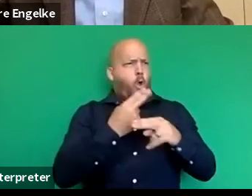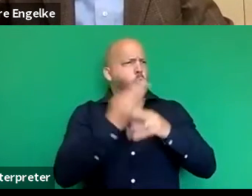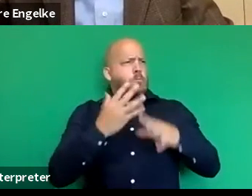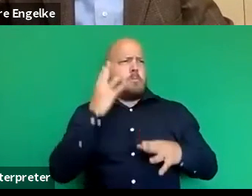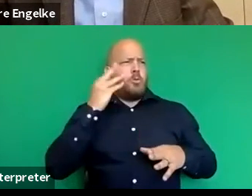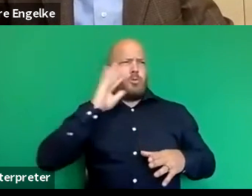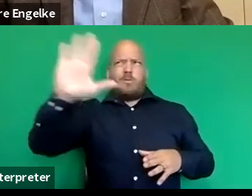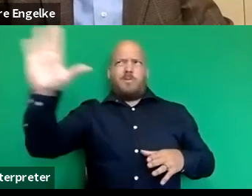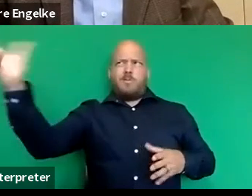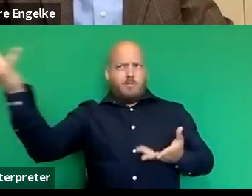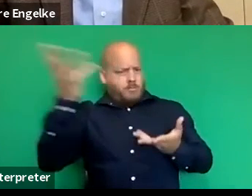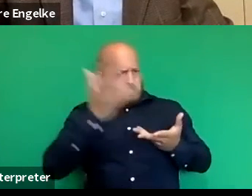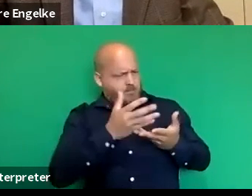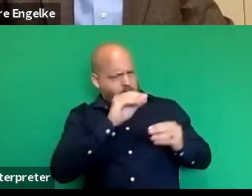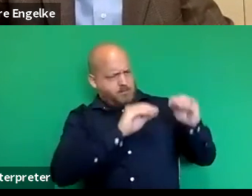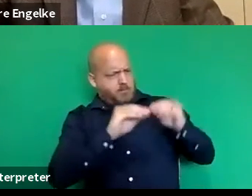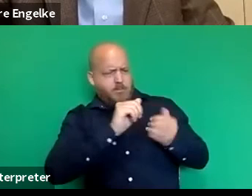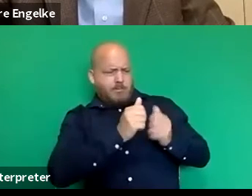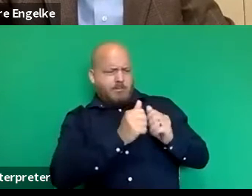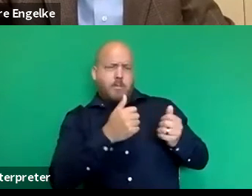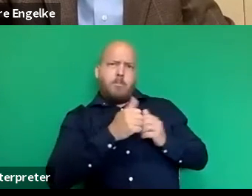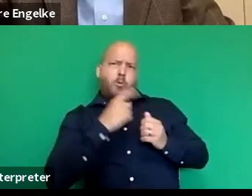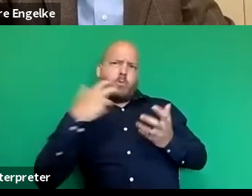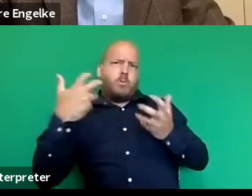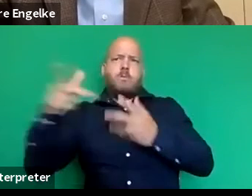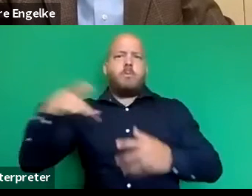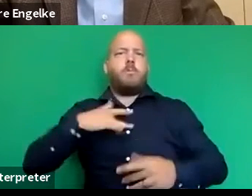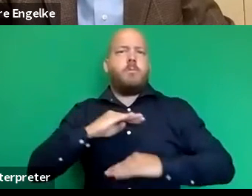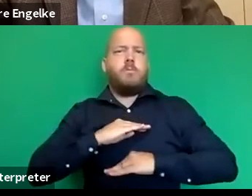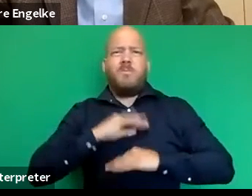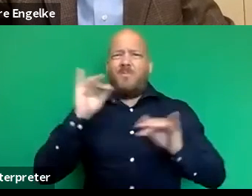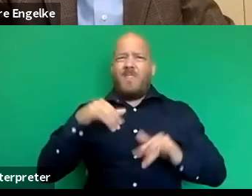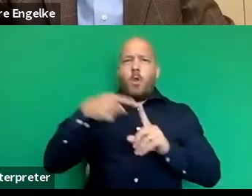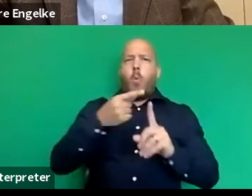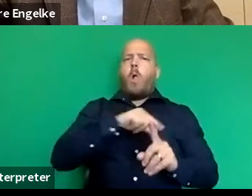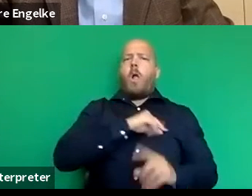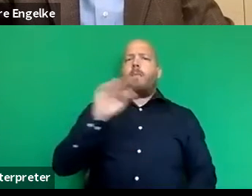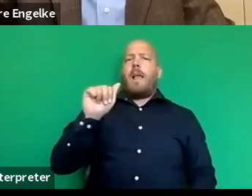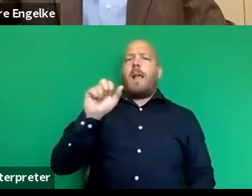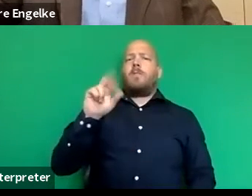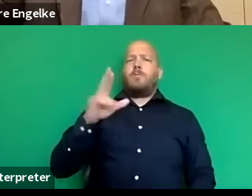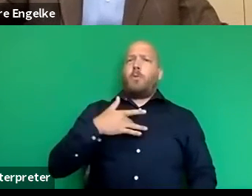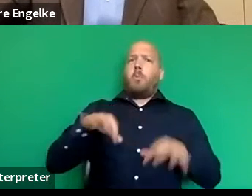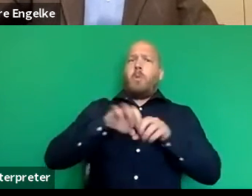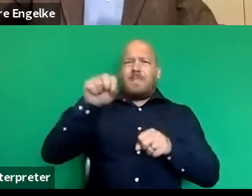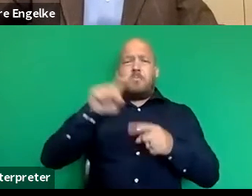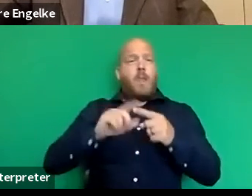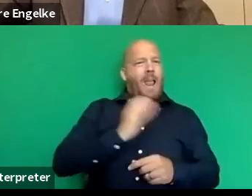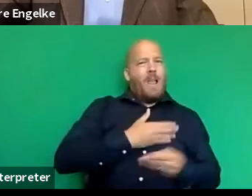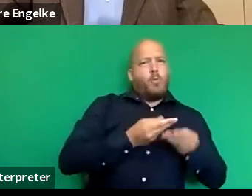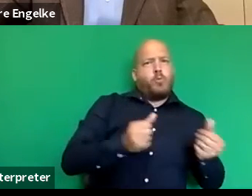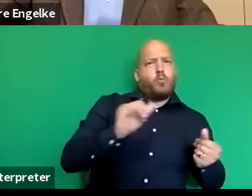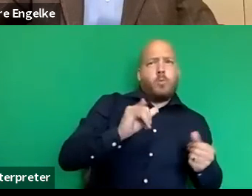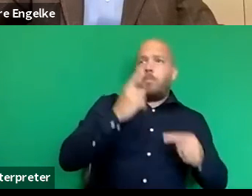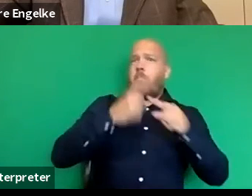calls, obviously, and monitor the quality of ASR, not only our solution, but other on-market solutions, to make sure that we